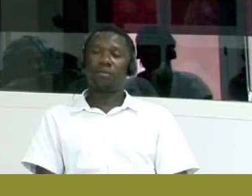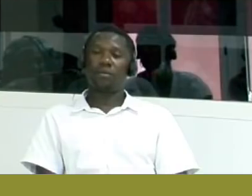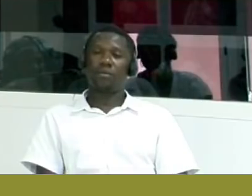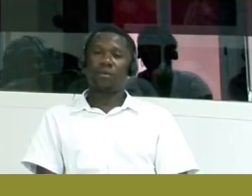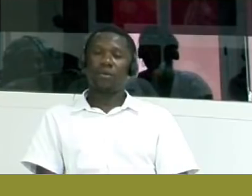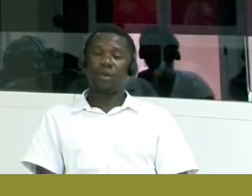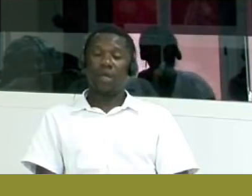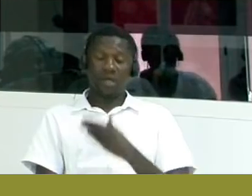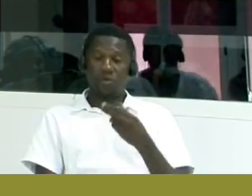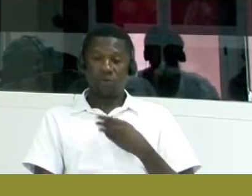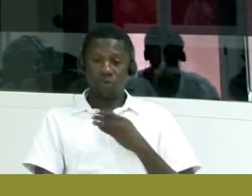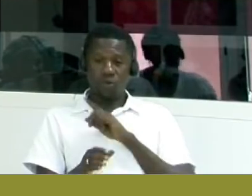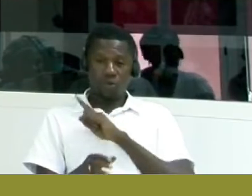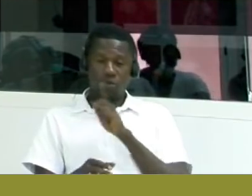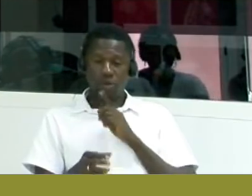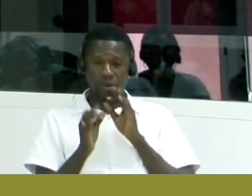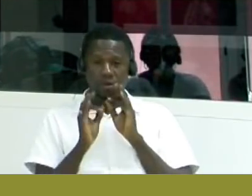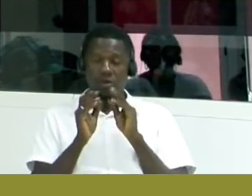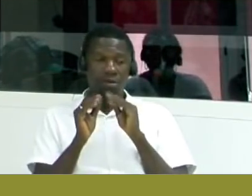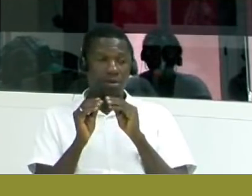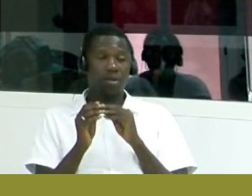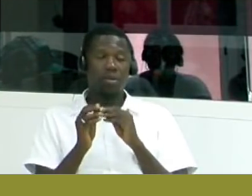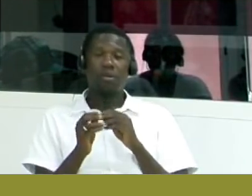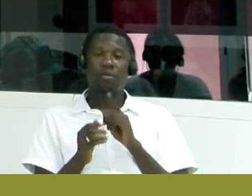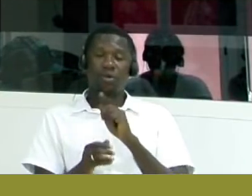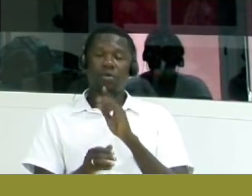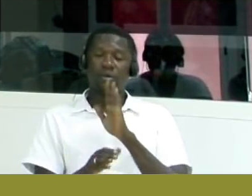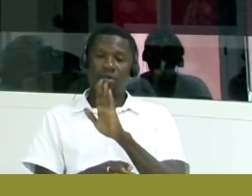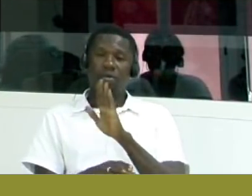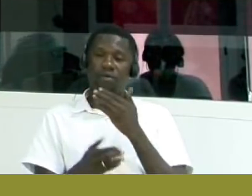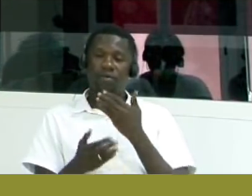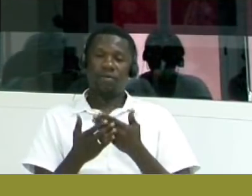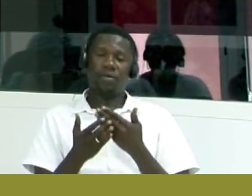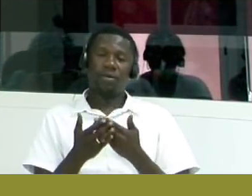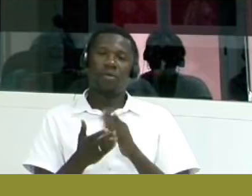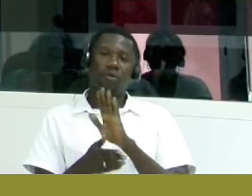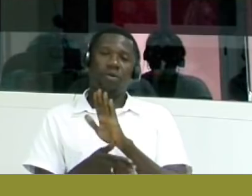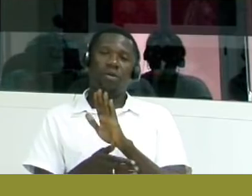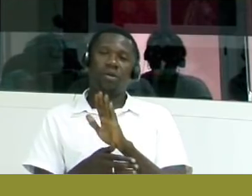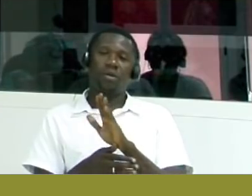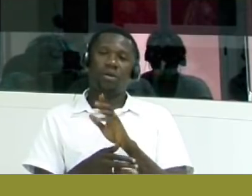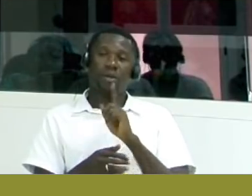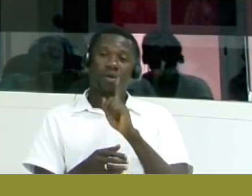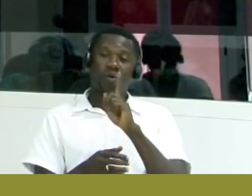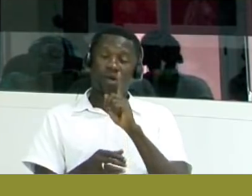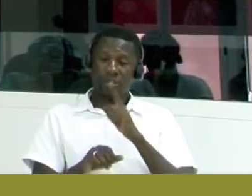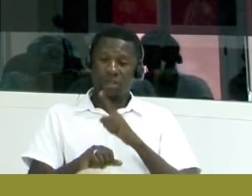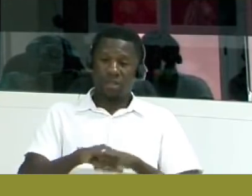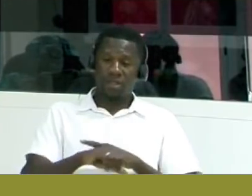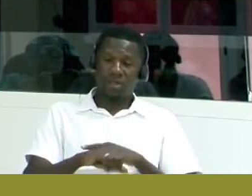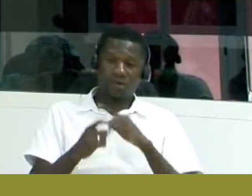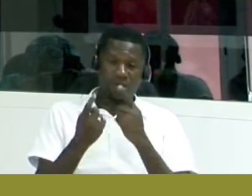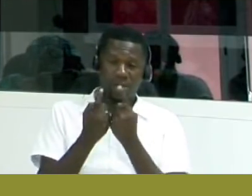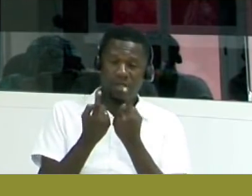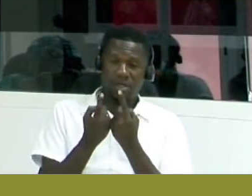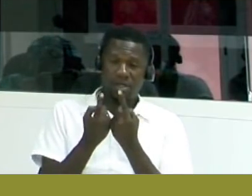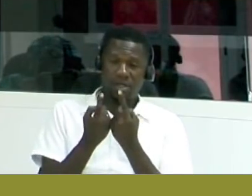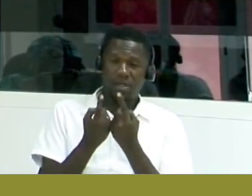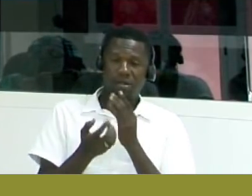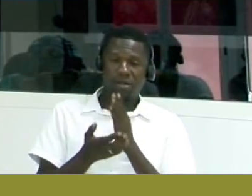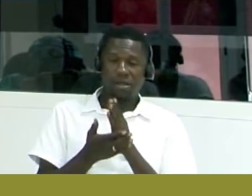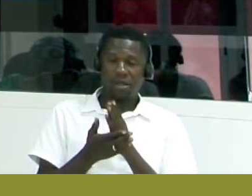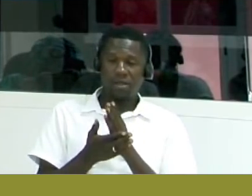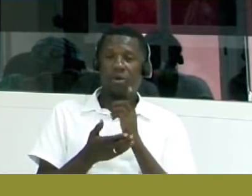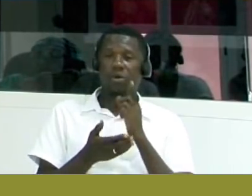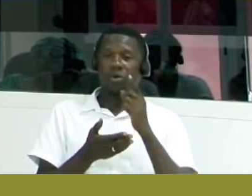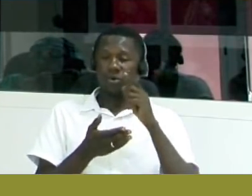But as we speak. But let me just finish. There is one thing, right, that is